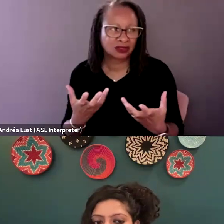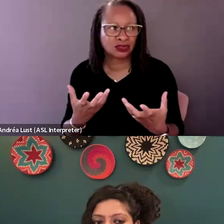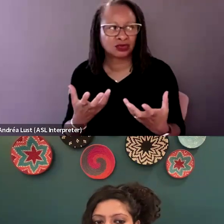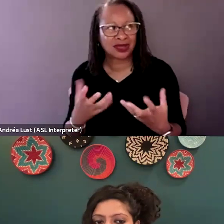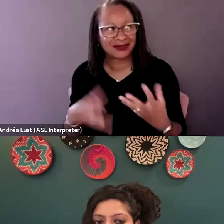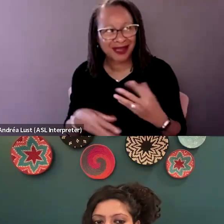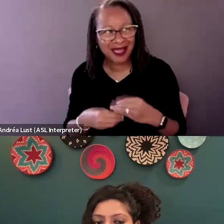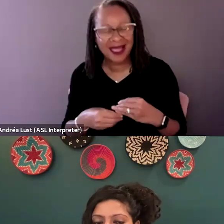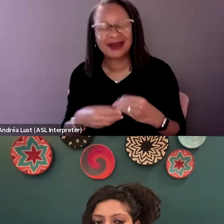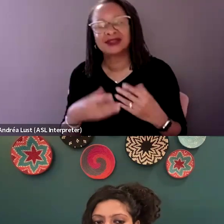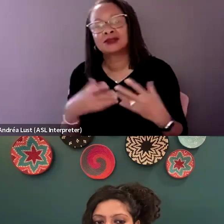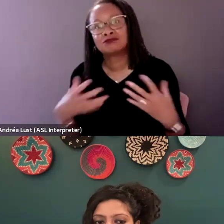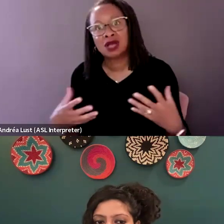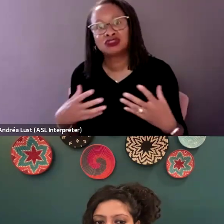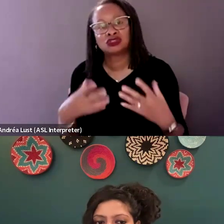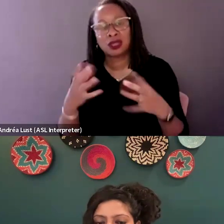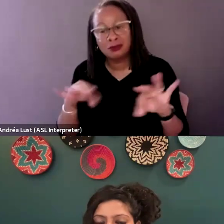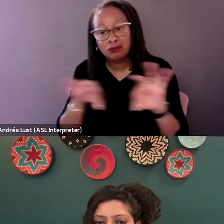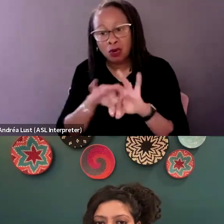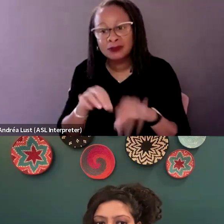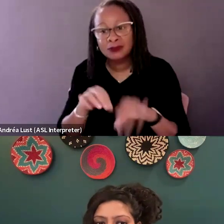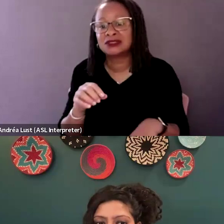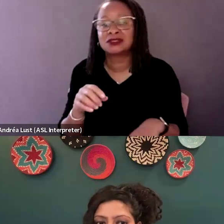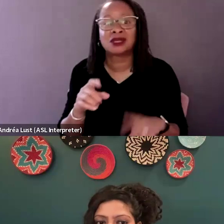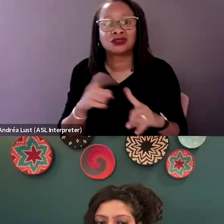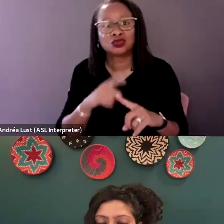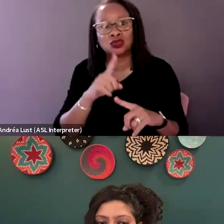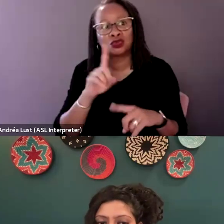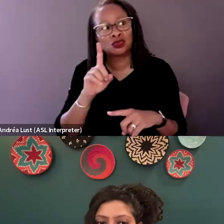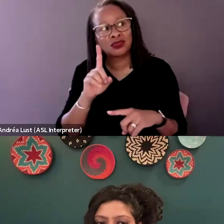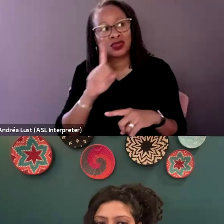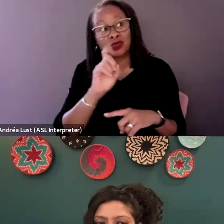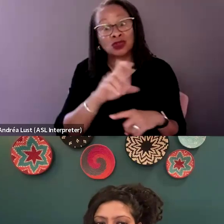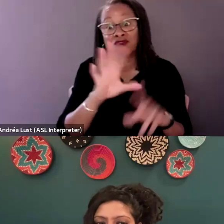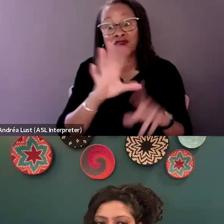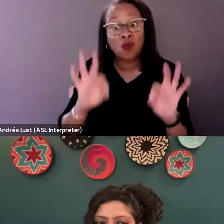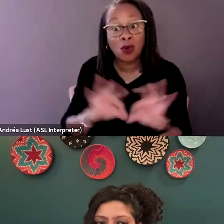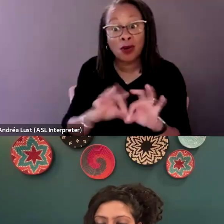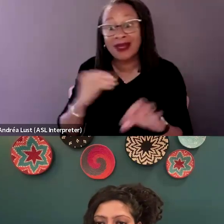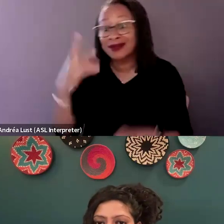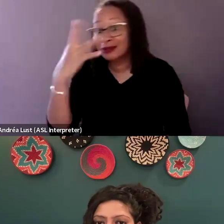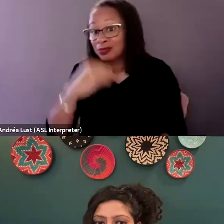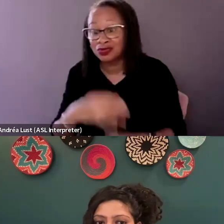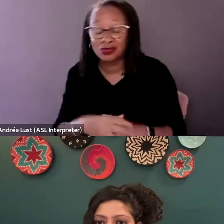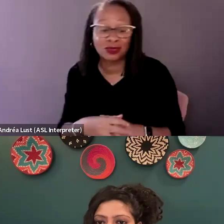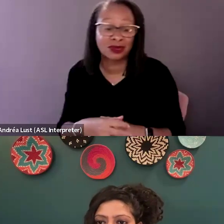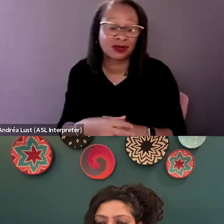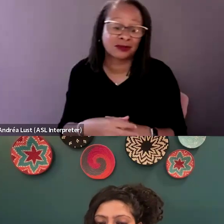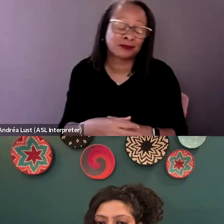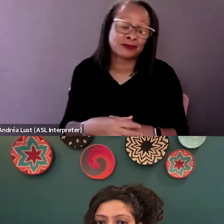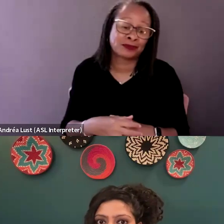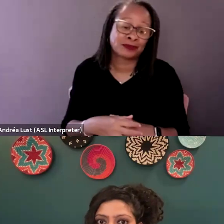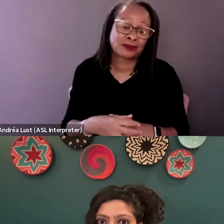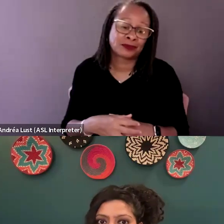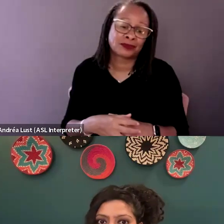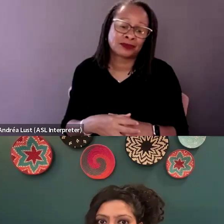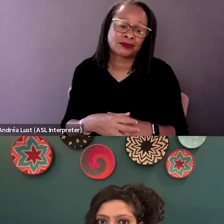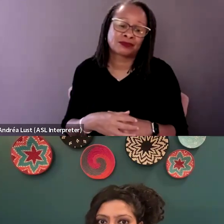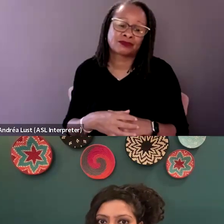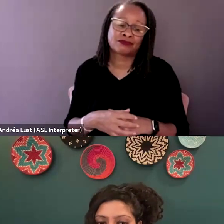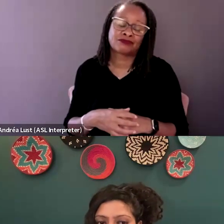speaking morely of co-productions. I do understand the richness that, because I also do it myself. So I do understand the richness